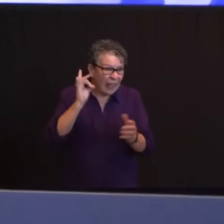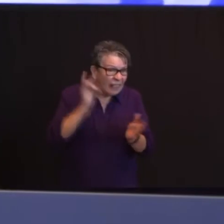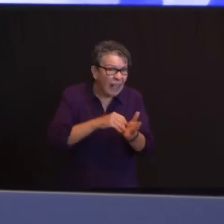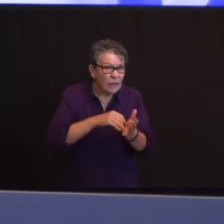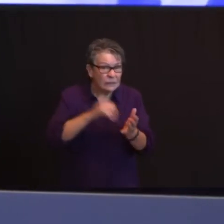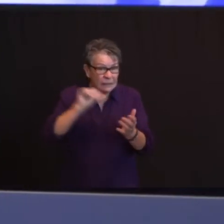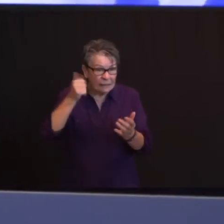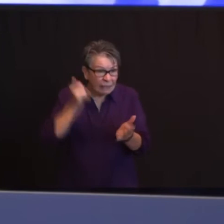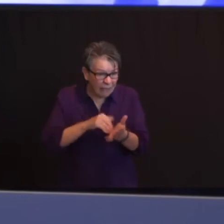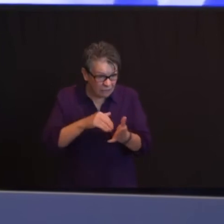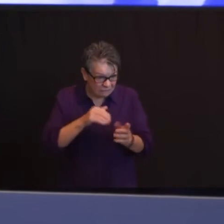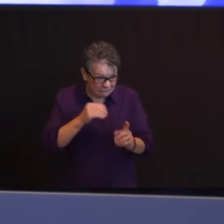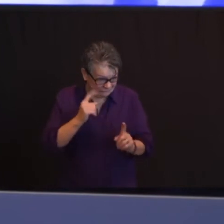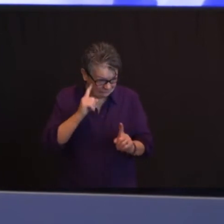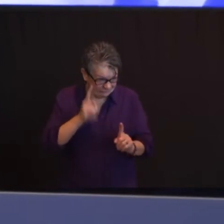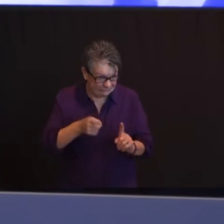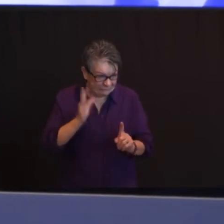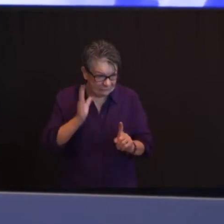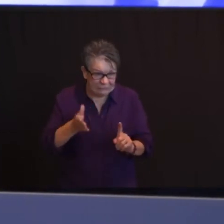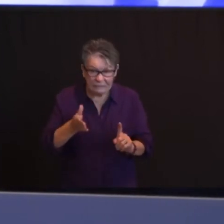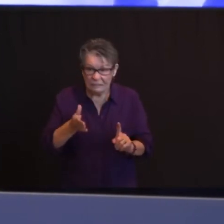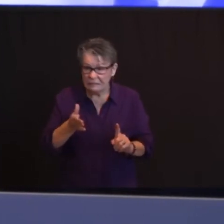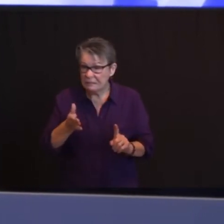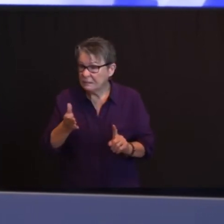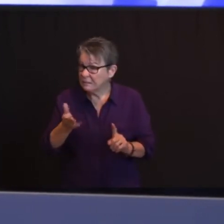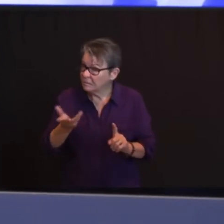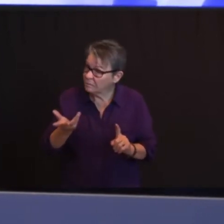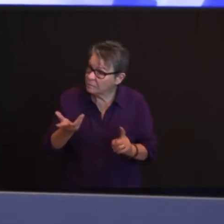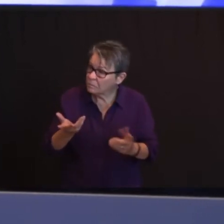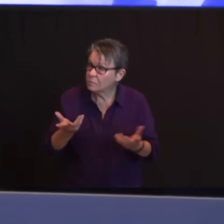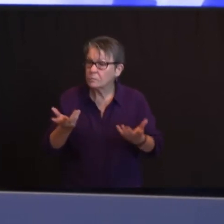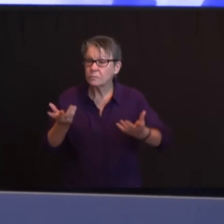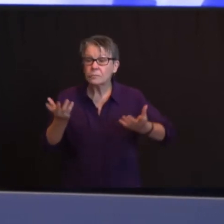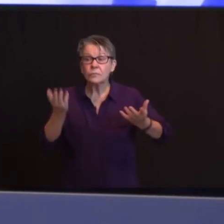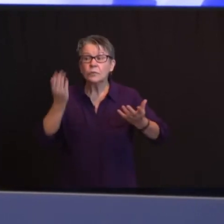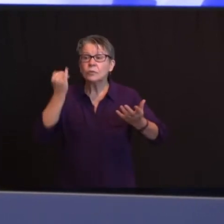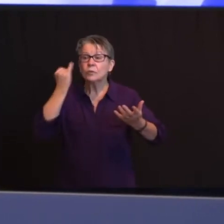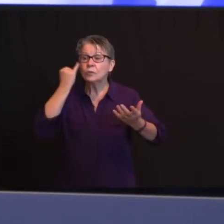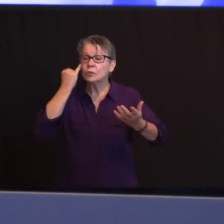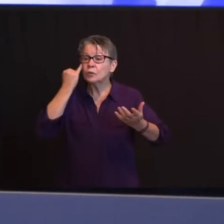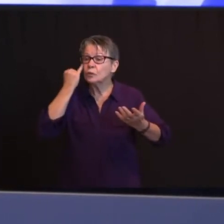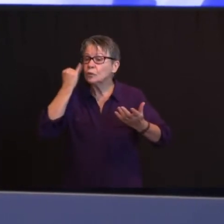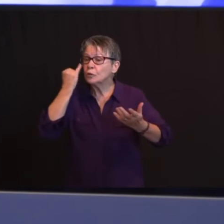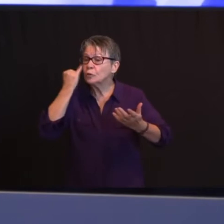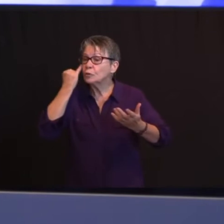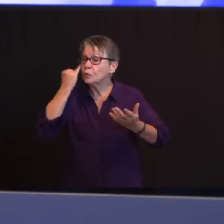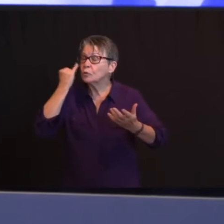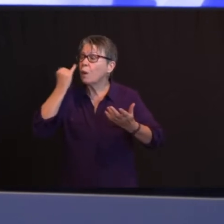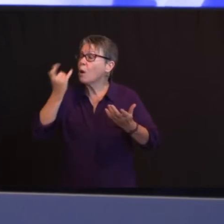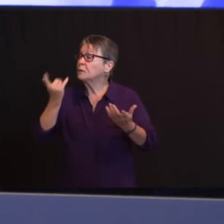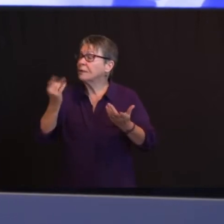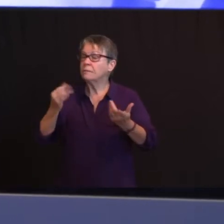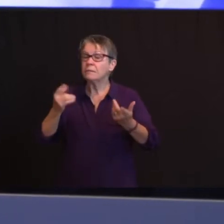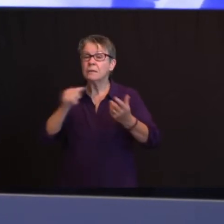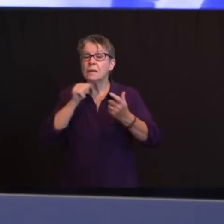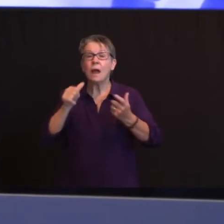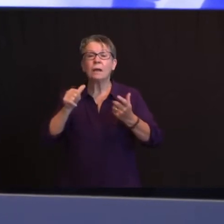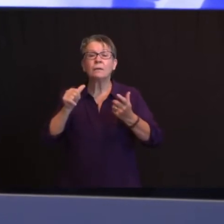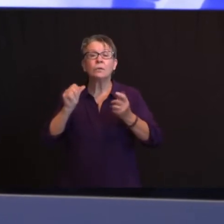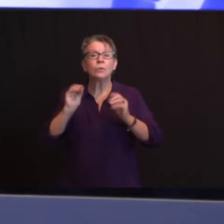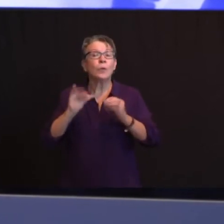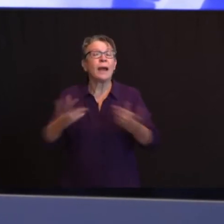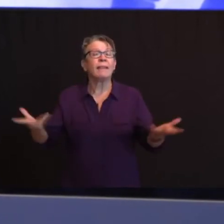did nothing, we could be right back to March and April. On the other hand, the reason we were able to